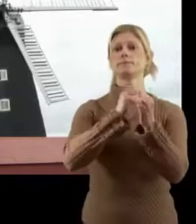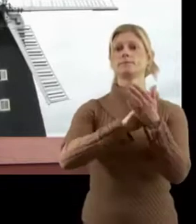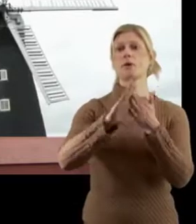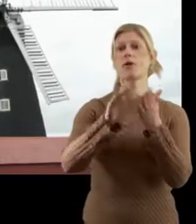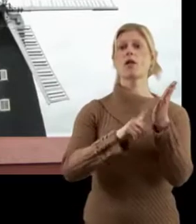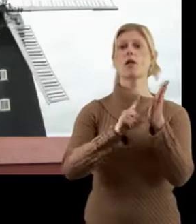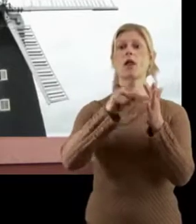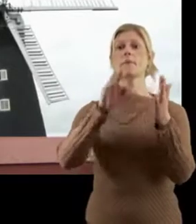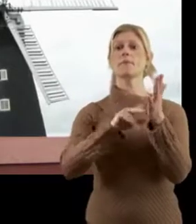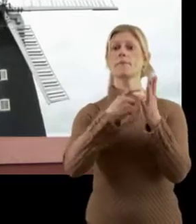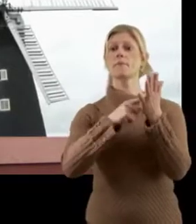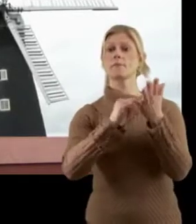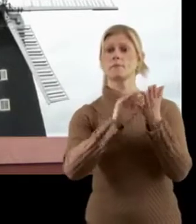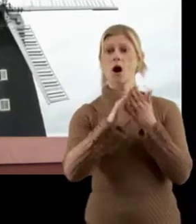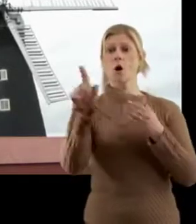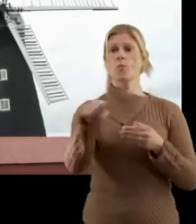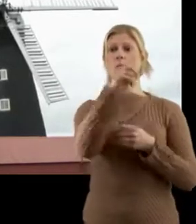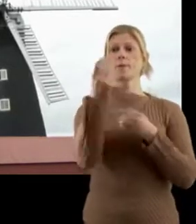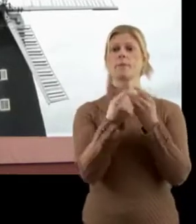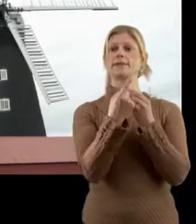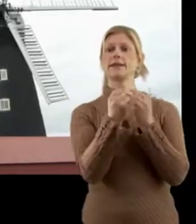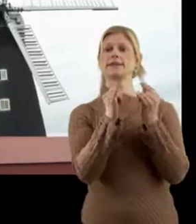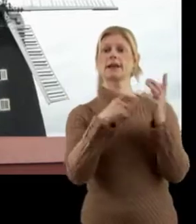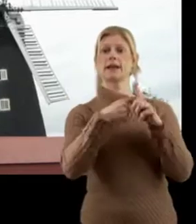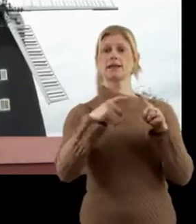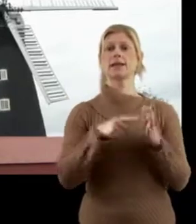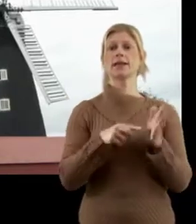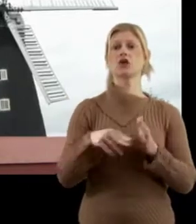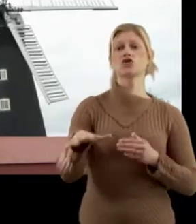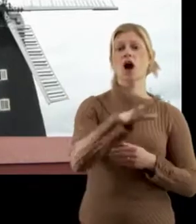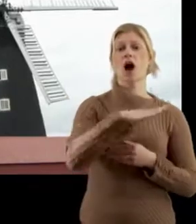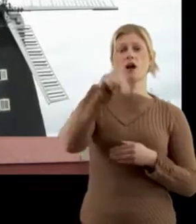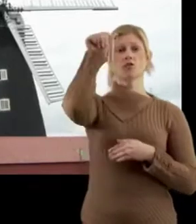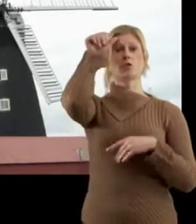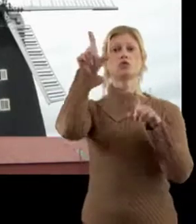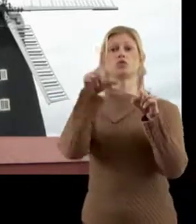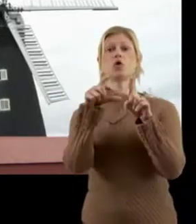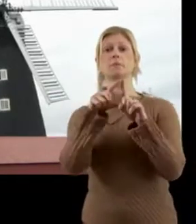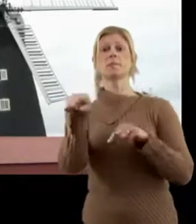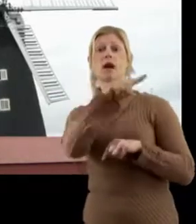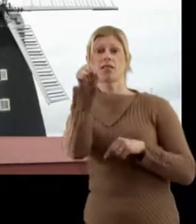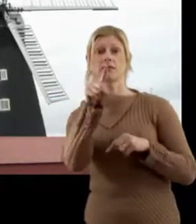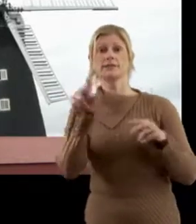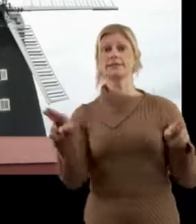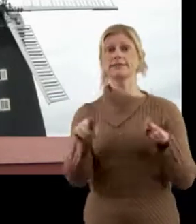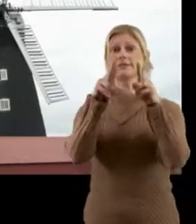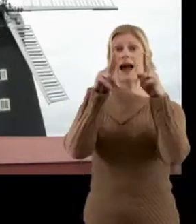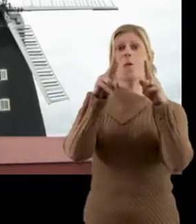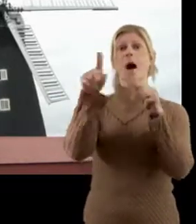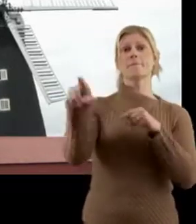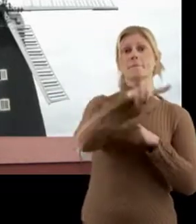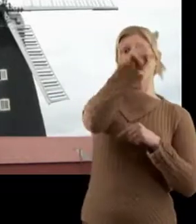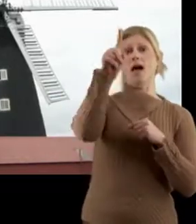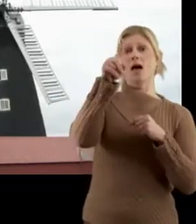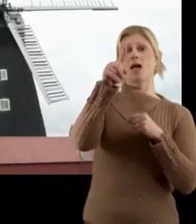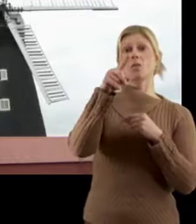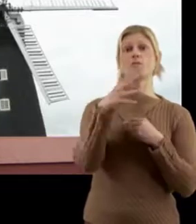Burgh le Marsh windmill near Skegness in Lincolnshire, known as Dobson's Mill, is a tower mill with